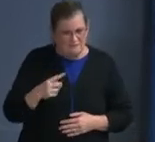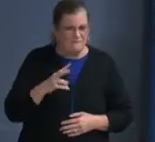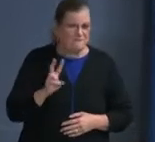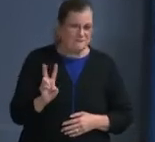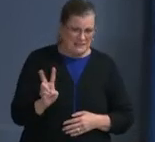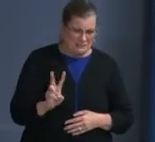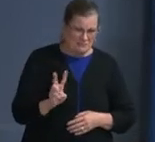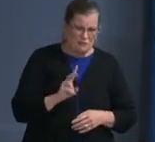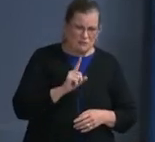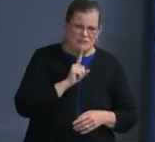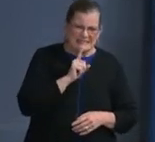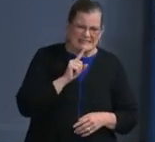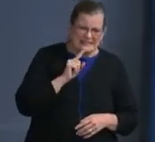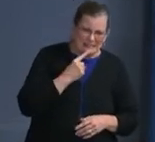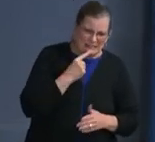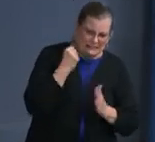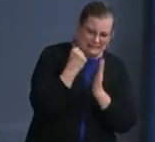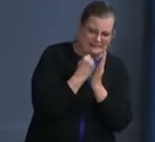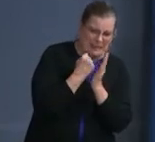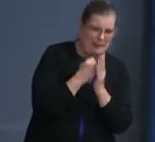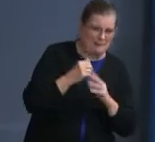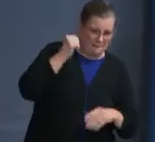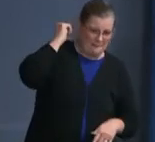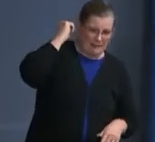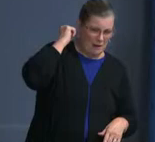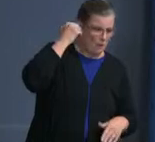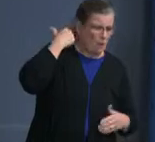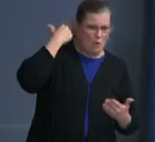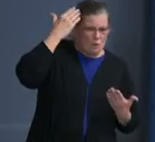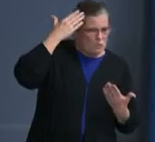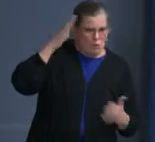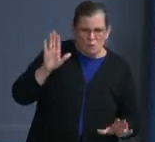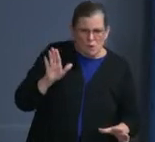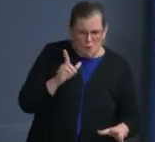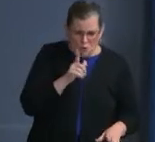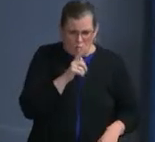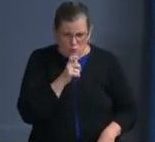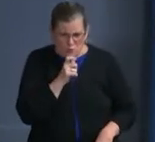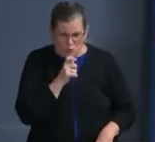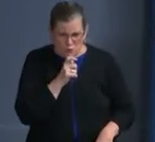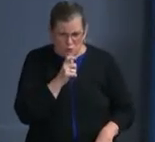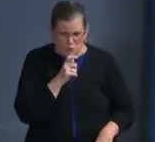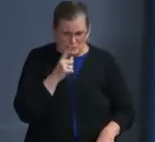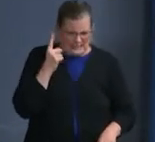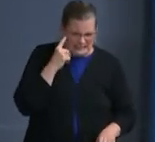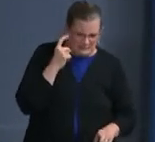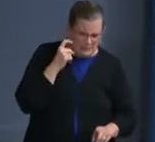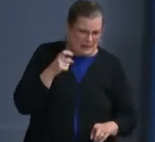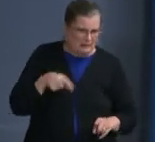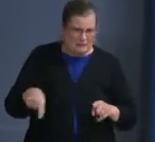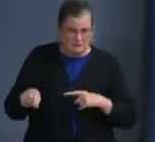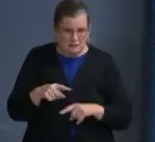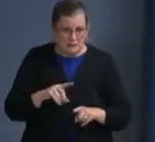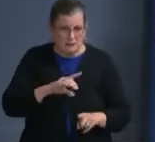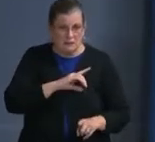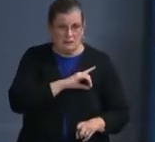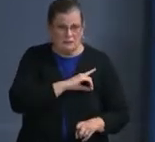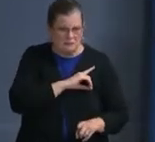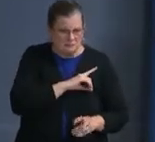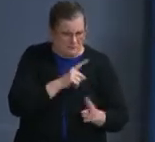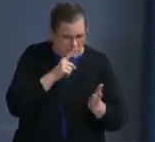his back. We do not know who the suspects are. Our detectives are going through that